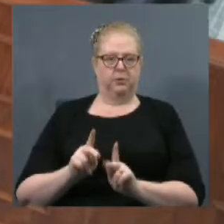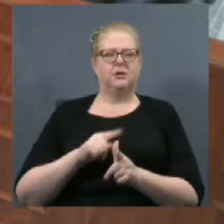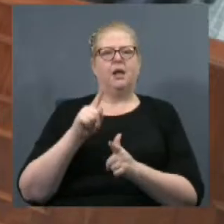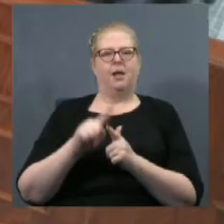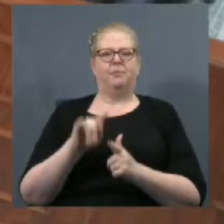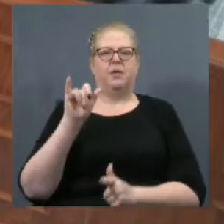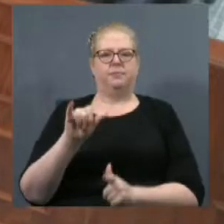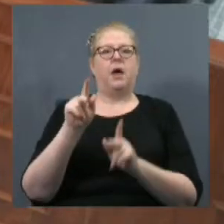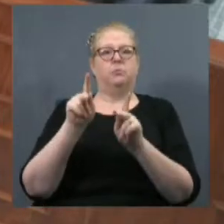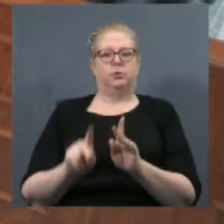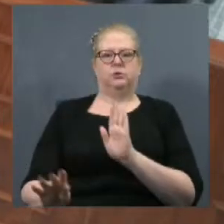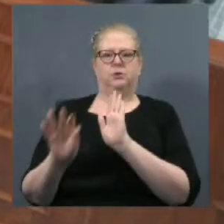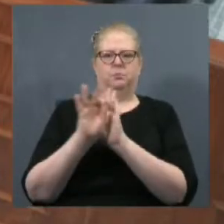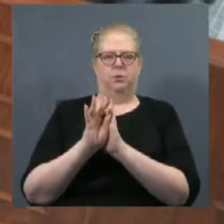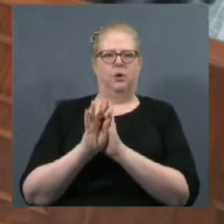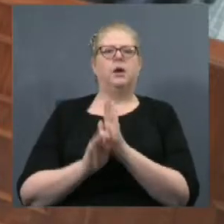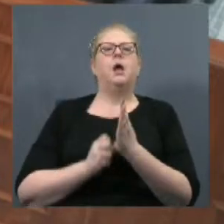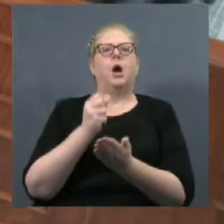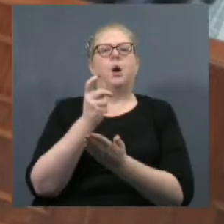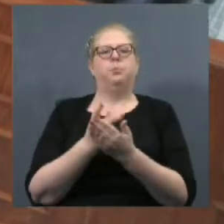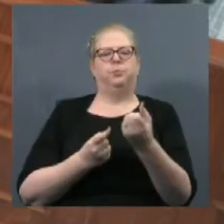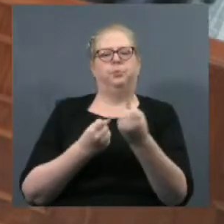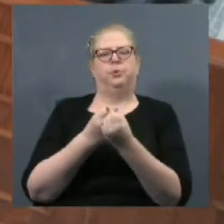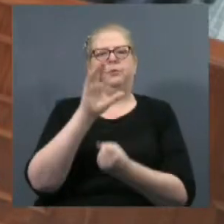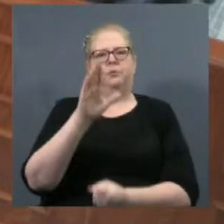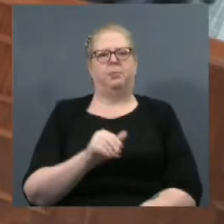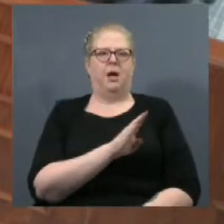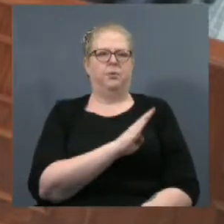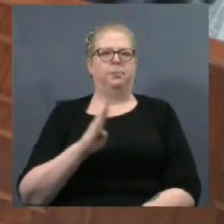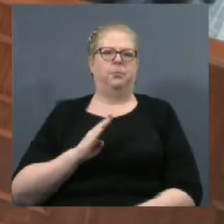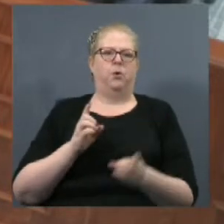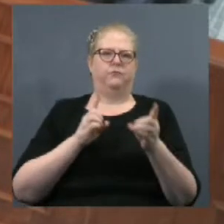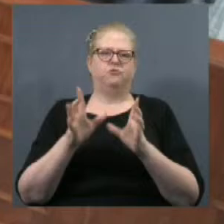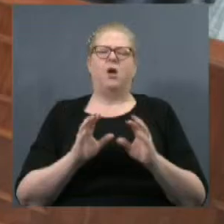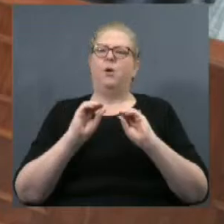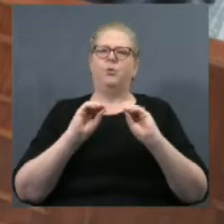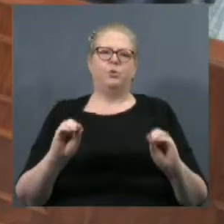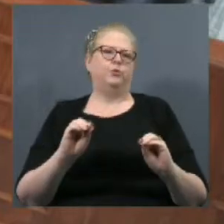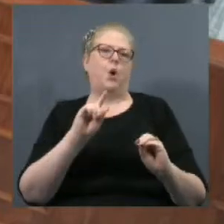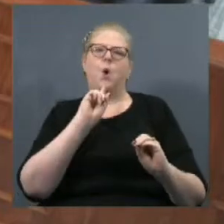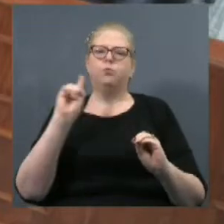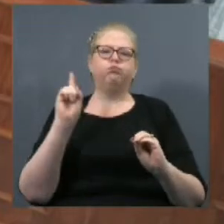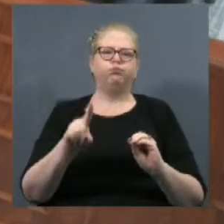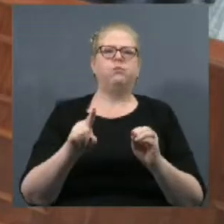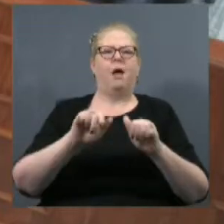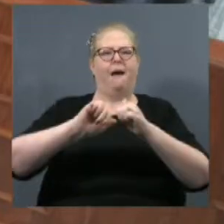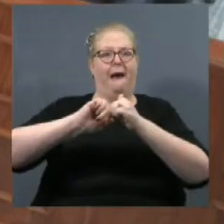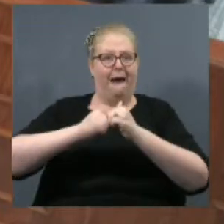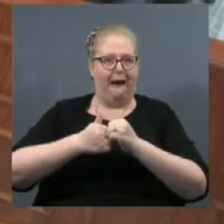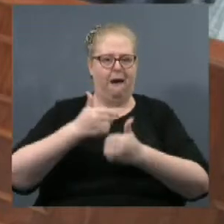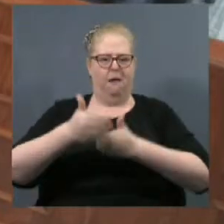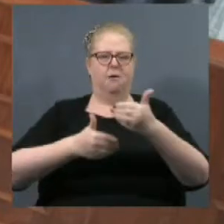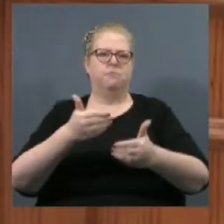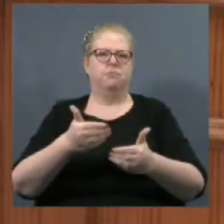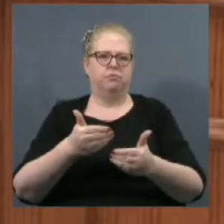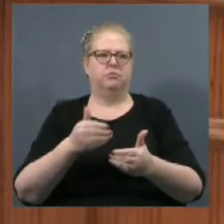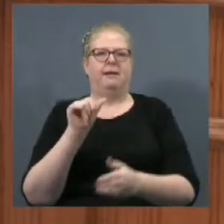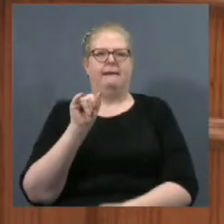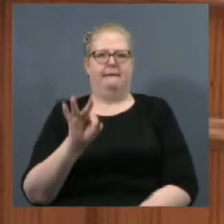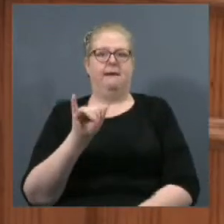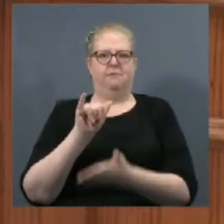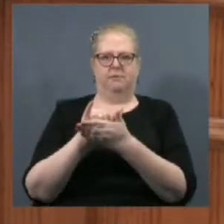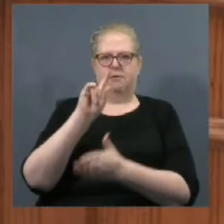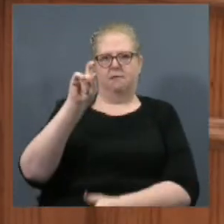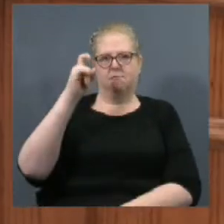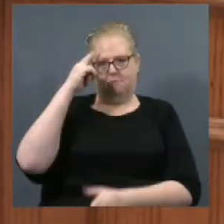board of directors. It doesn't give any direction one way or the other as to whether a governing body can come up with